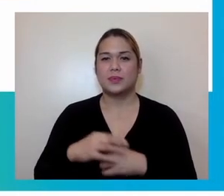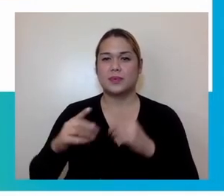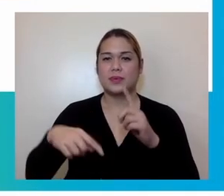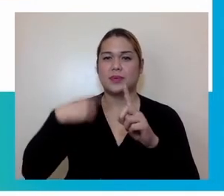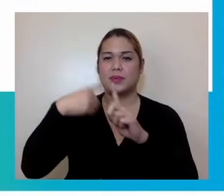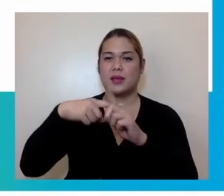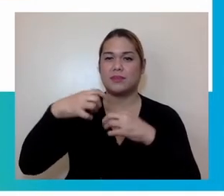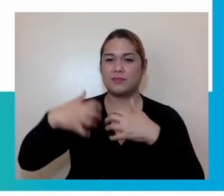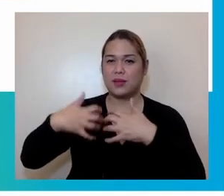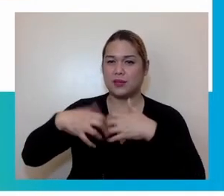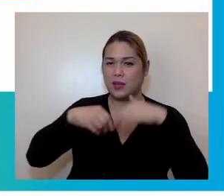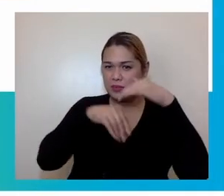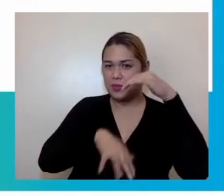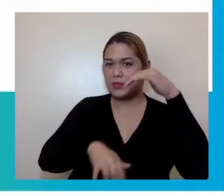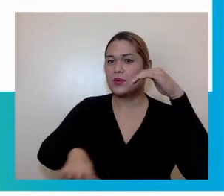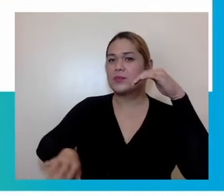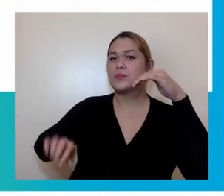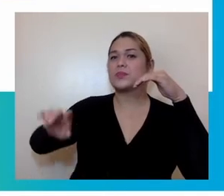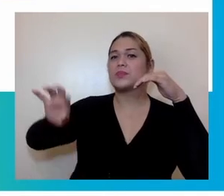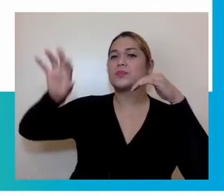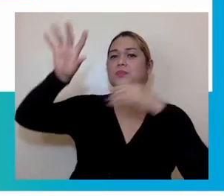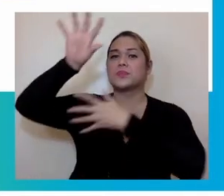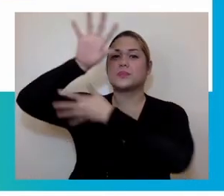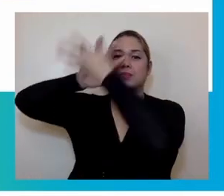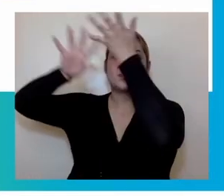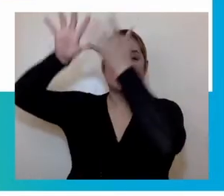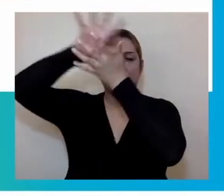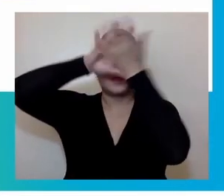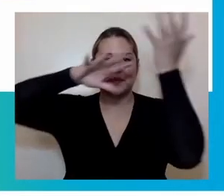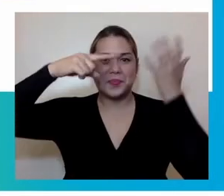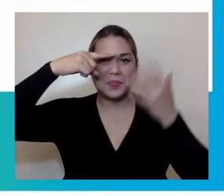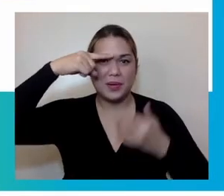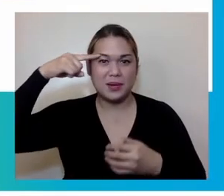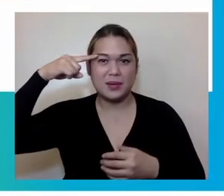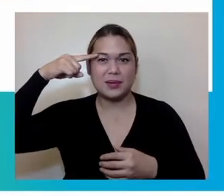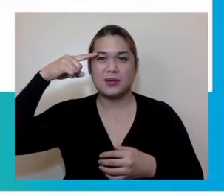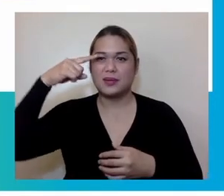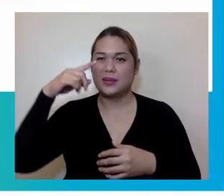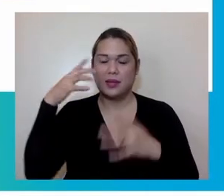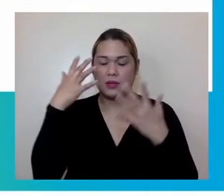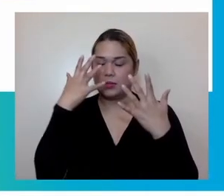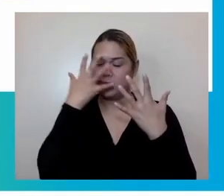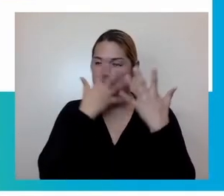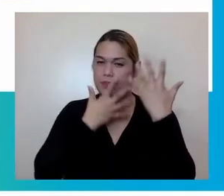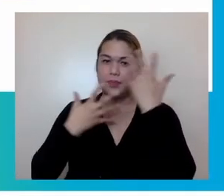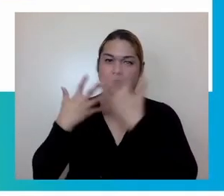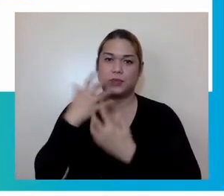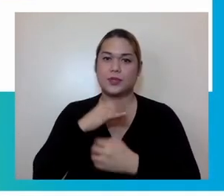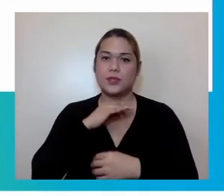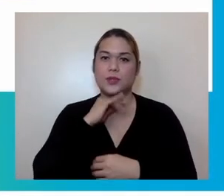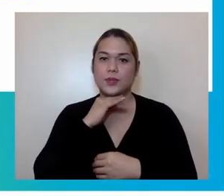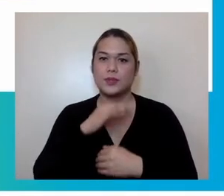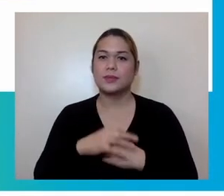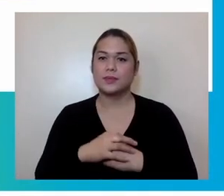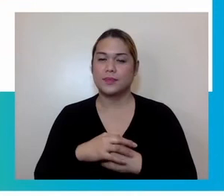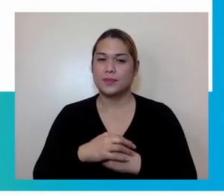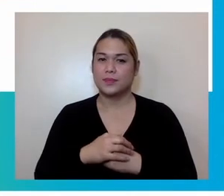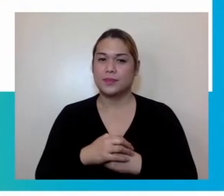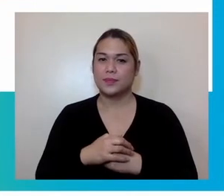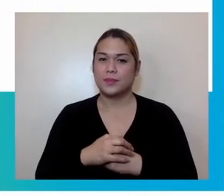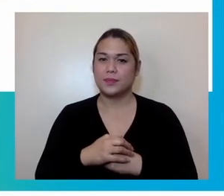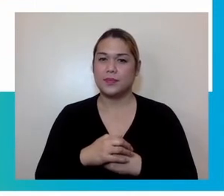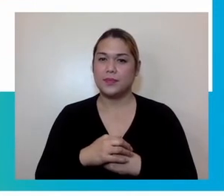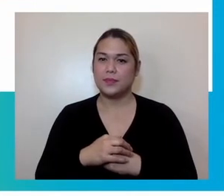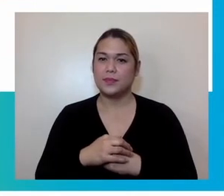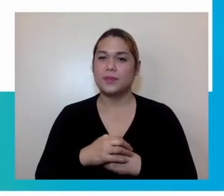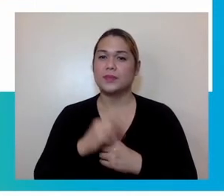and saline water into the community wells. There is also safety issue related, you know. Indonesian